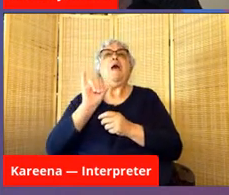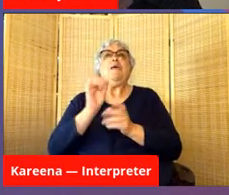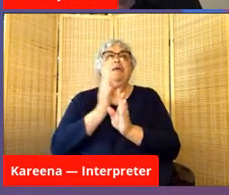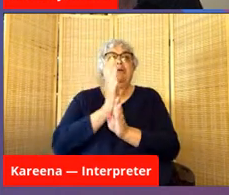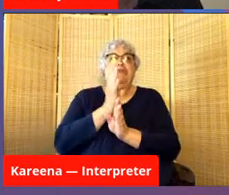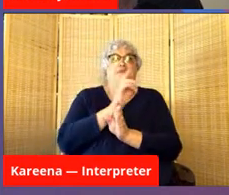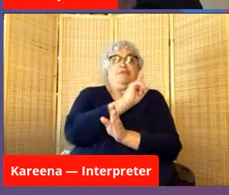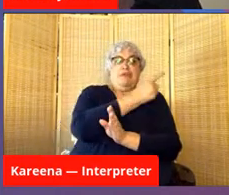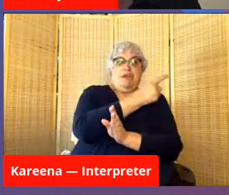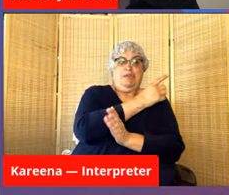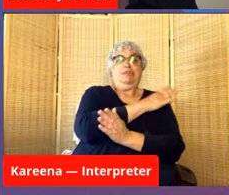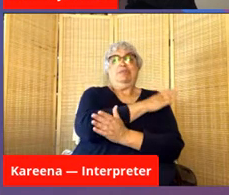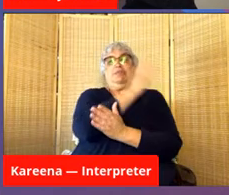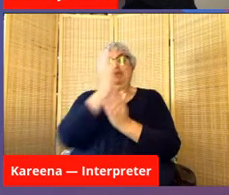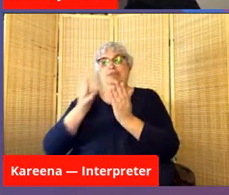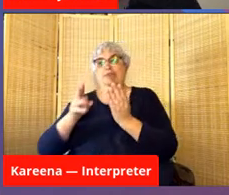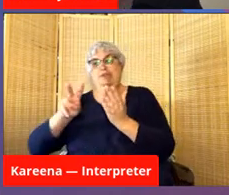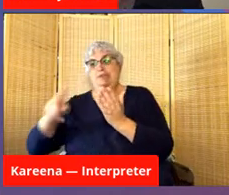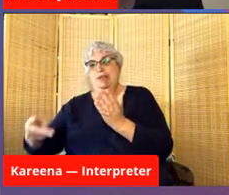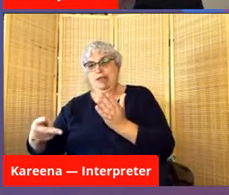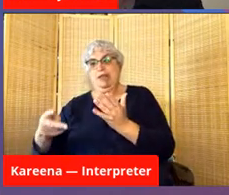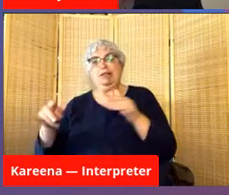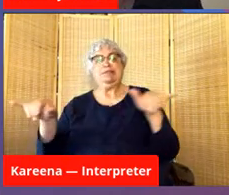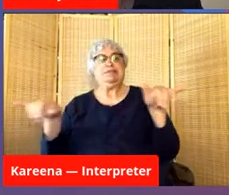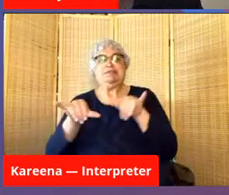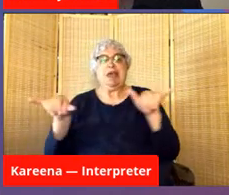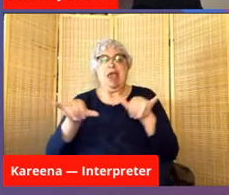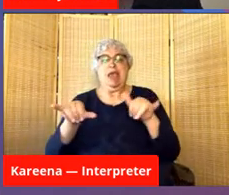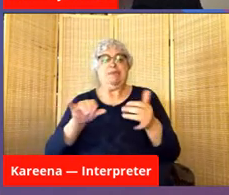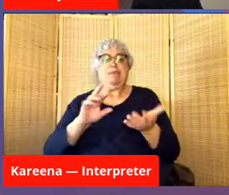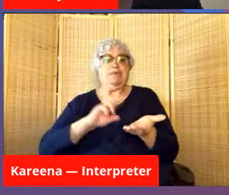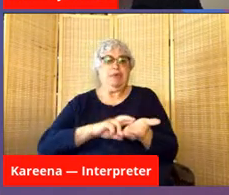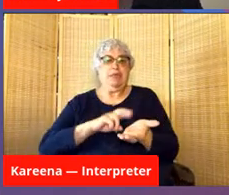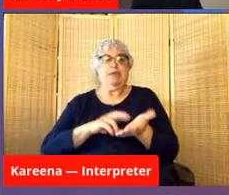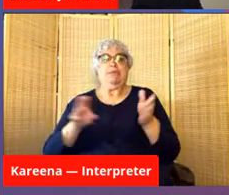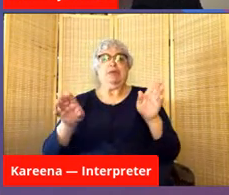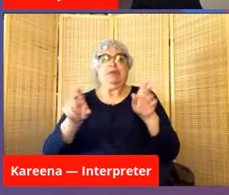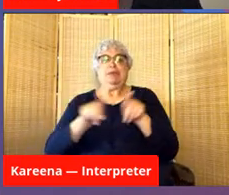theme from its contour and rhythm.